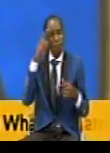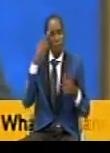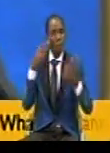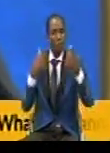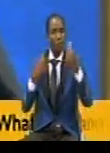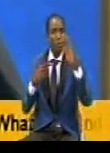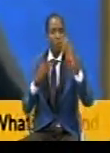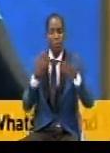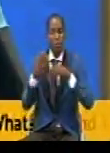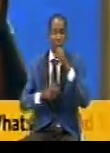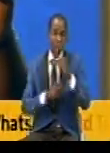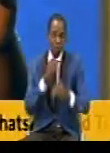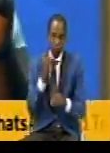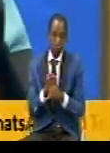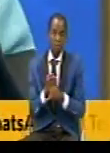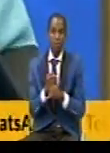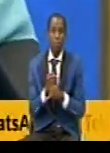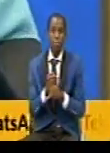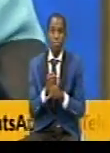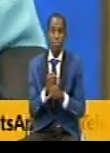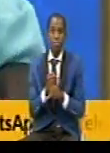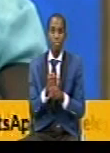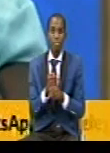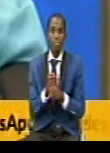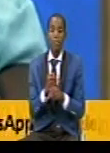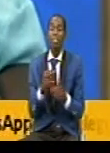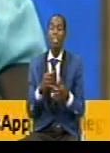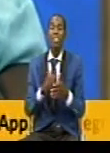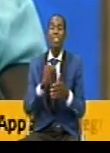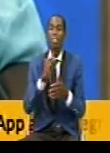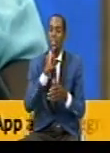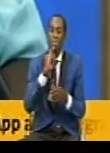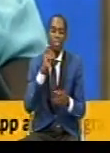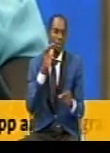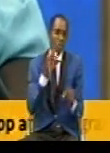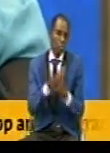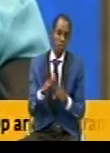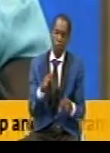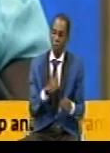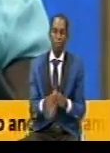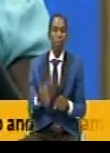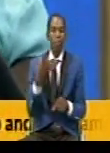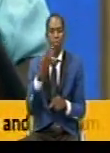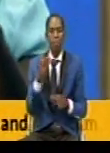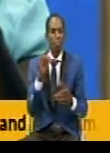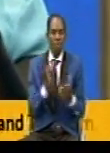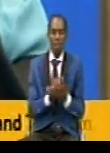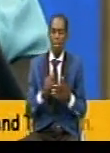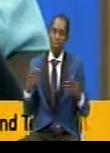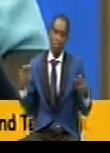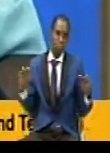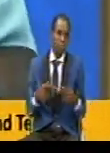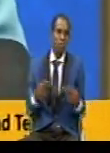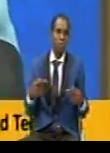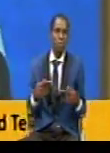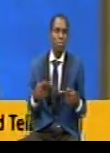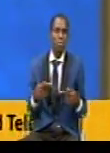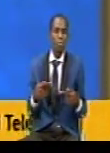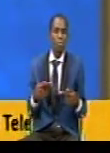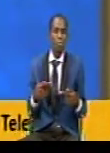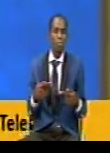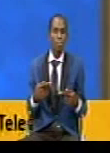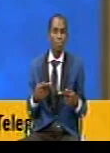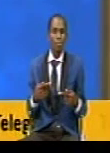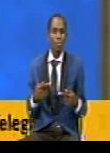pain. But it's because of the reason, 14 years. Yes, because of that. Because of that